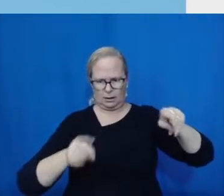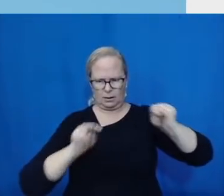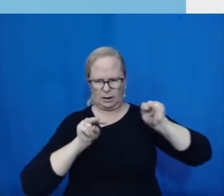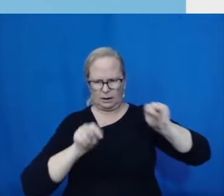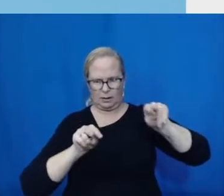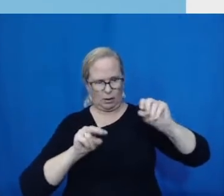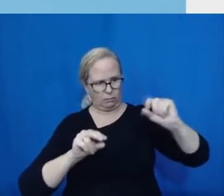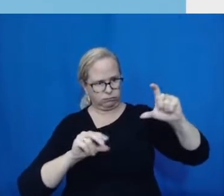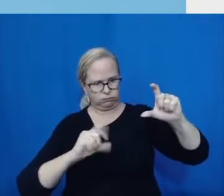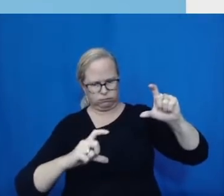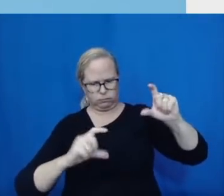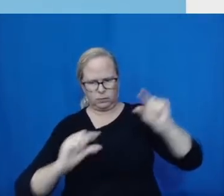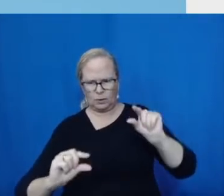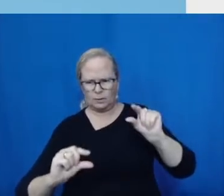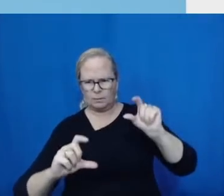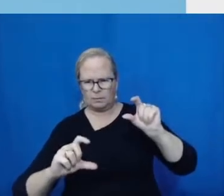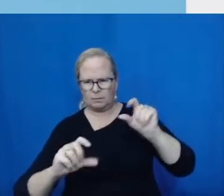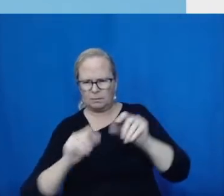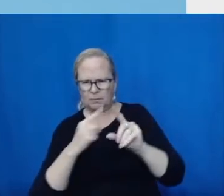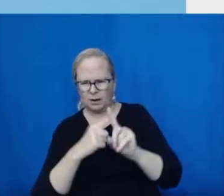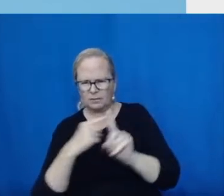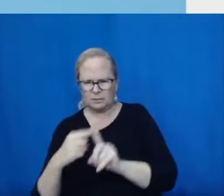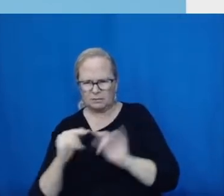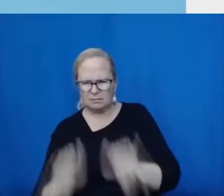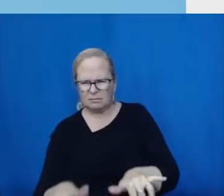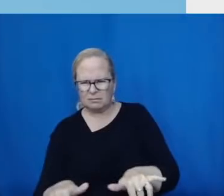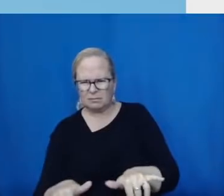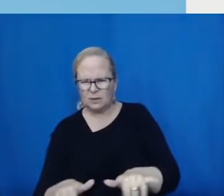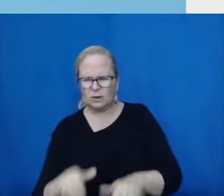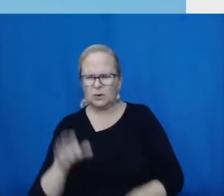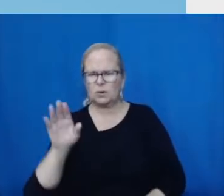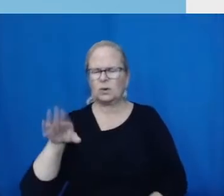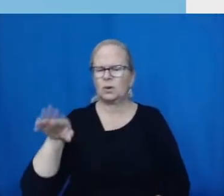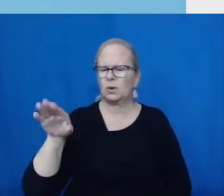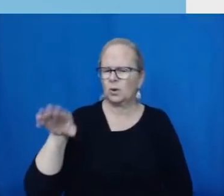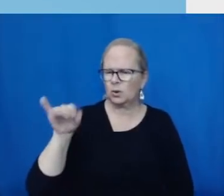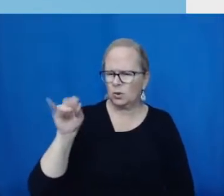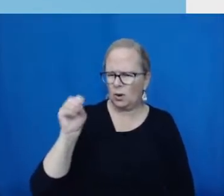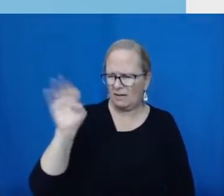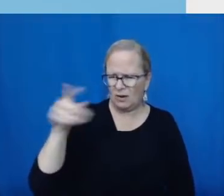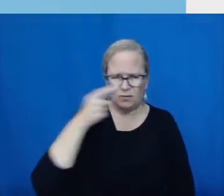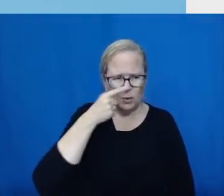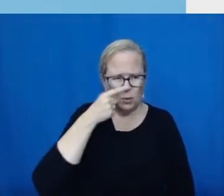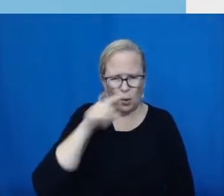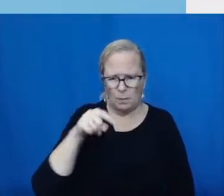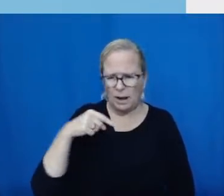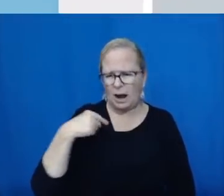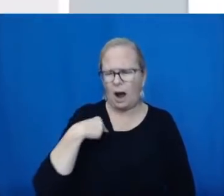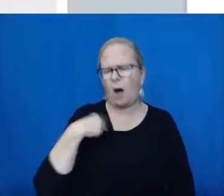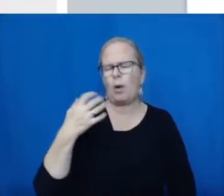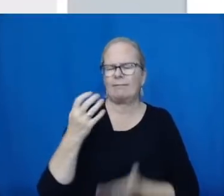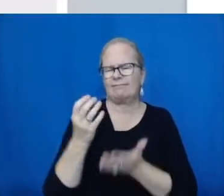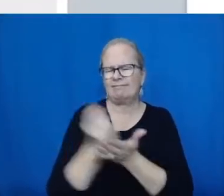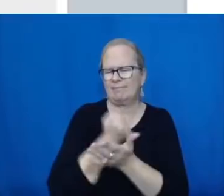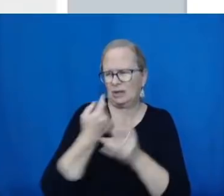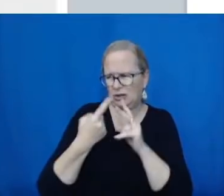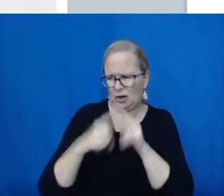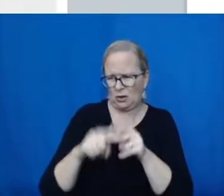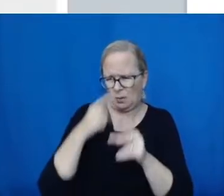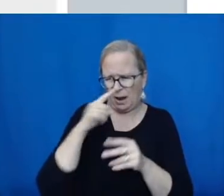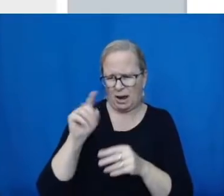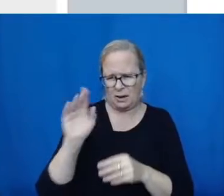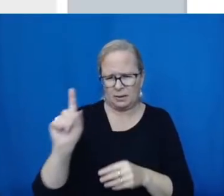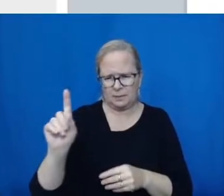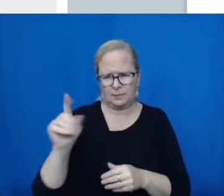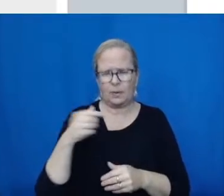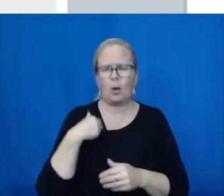that I picked up when I was working with Dr. Bakshi. She refers to an OptiFlow. And so I got these